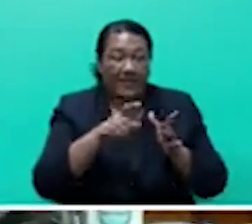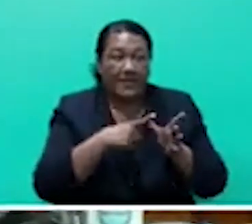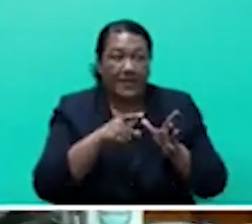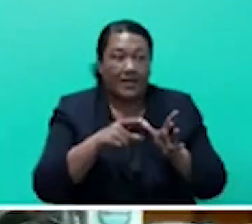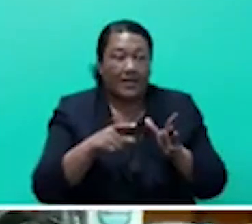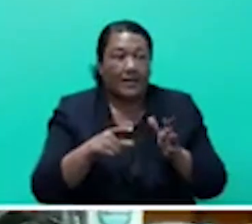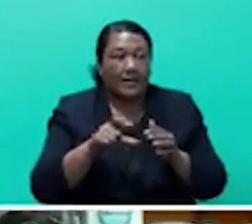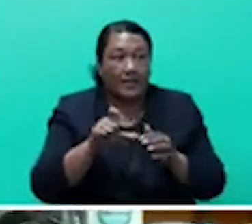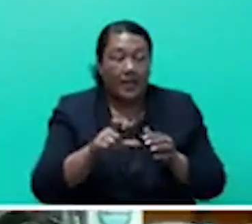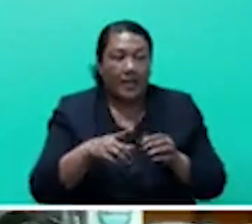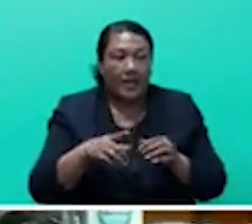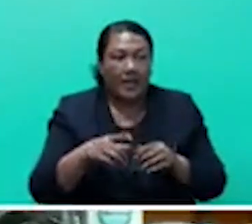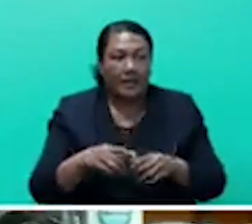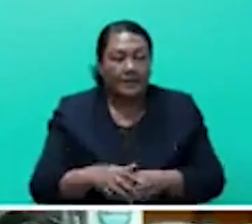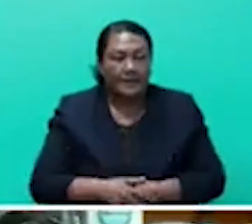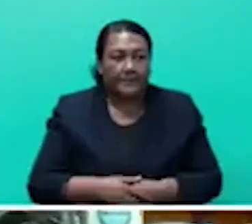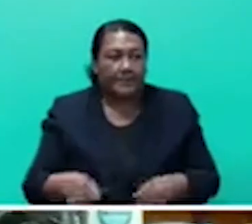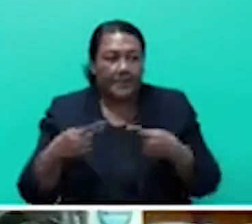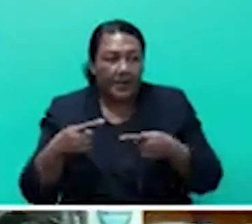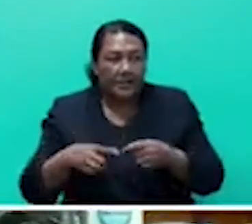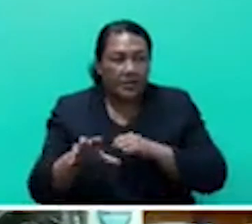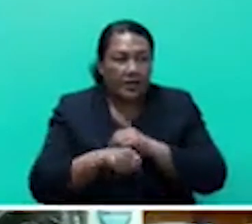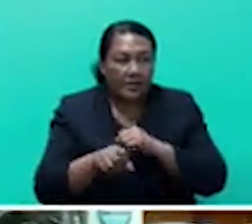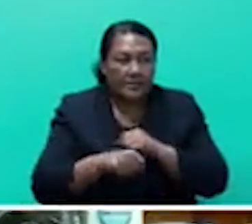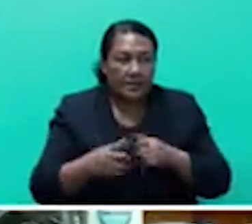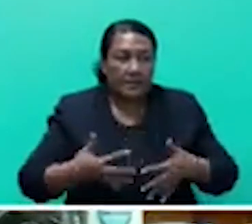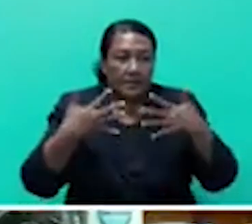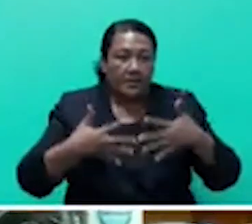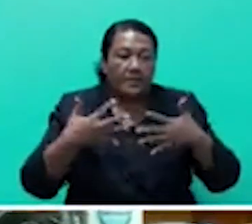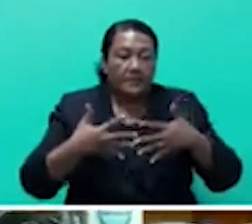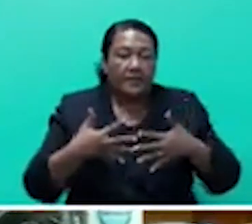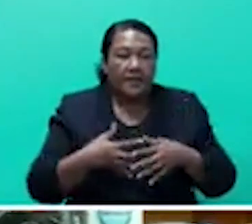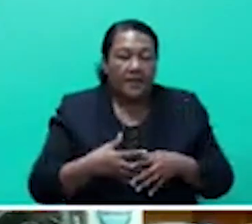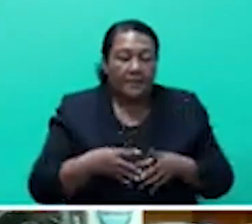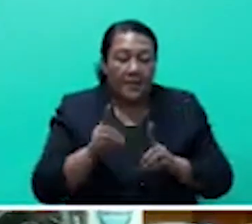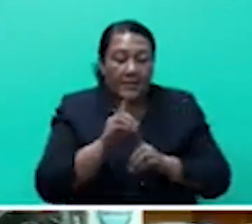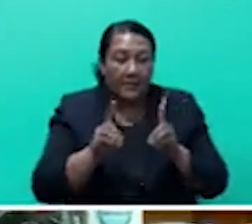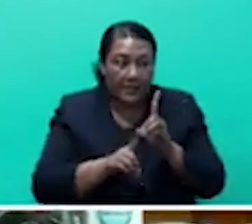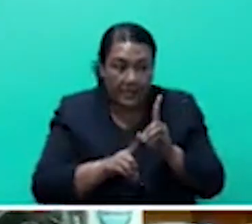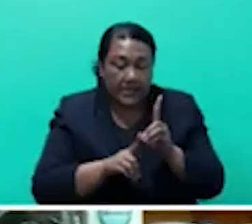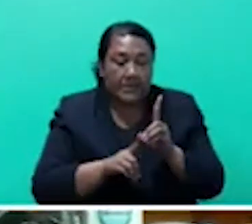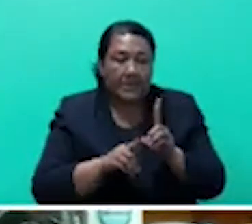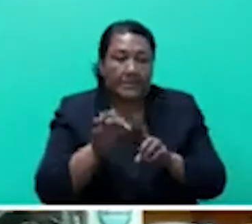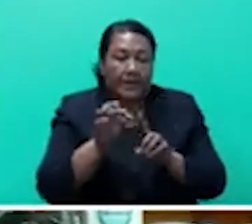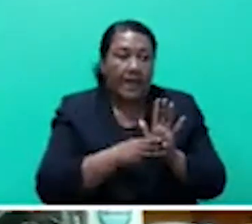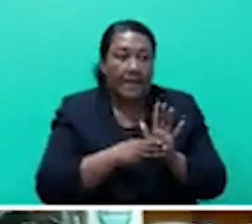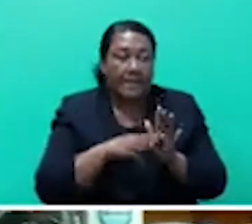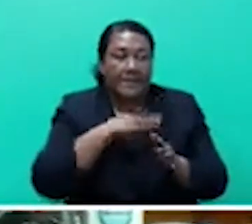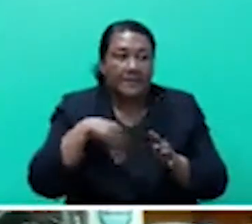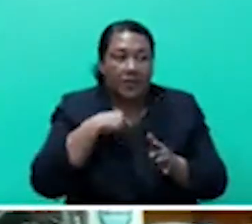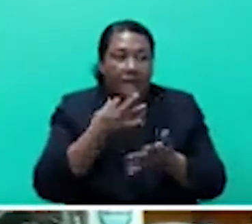some figures from the Honourable Deputy Prime Minister and Minister of Finance